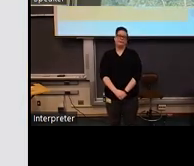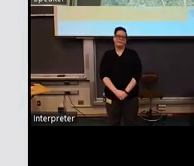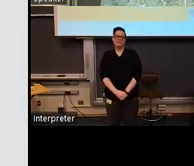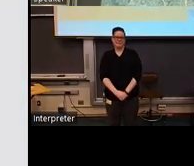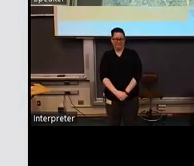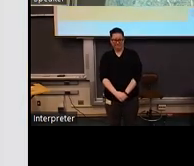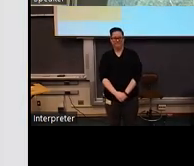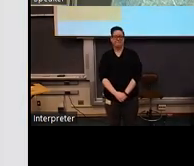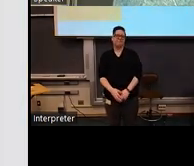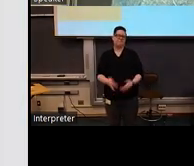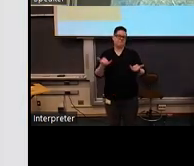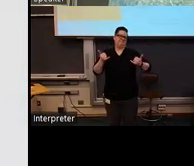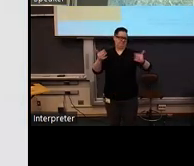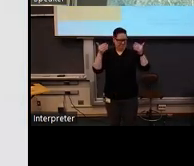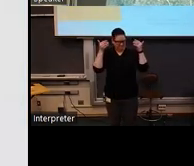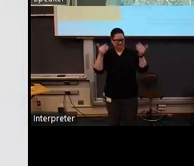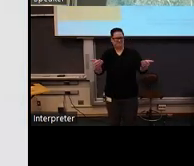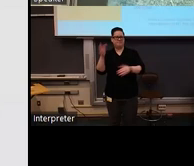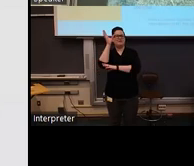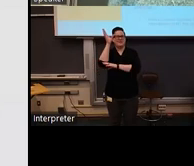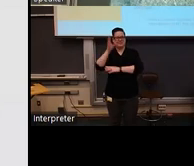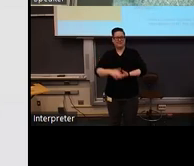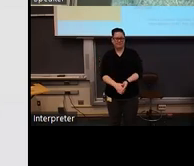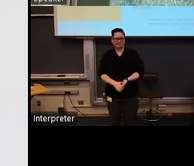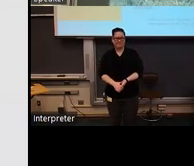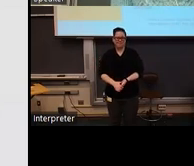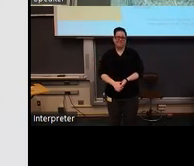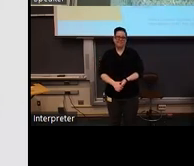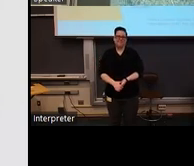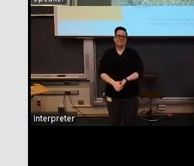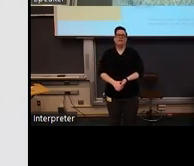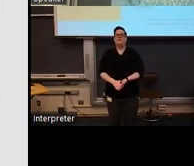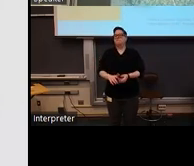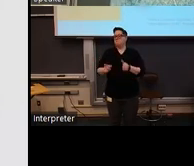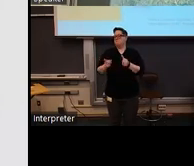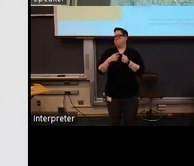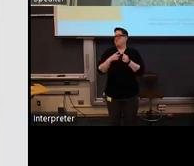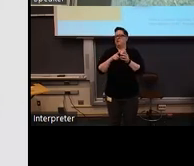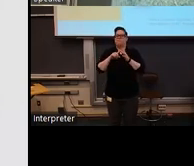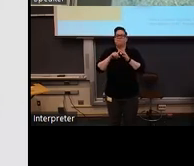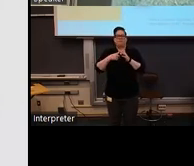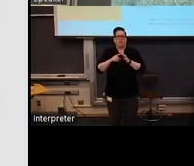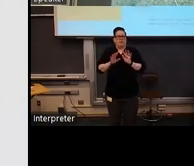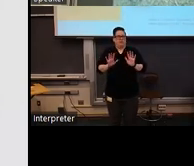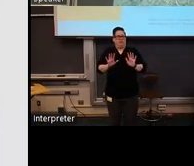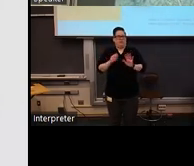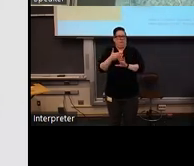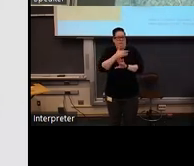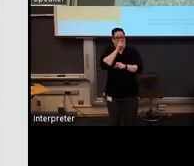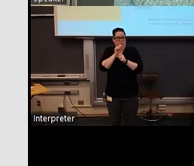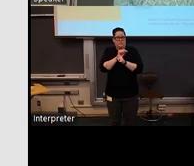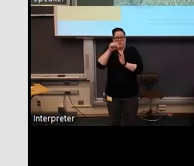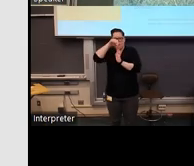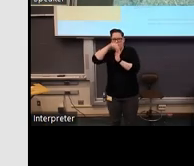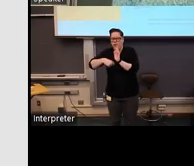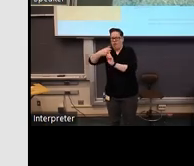And without further ado, I'm just going to jump right in here. So I'd like to just start before we start diving into